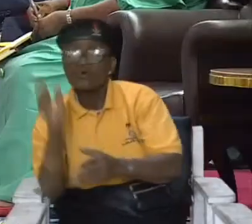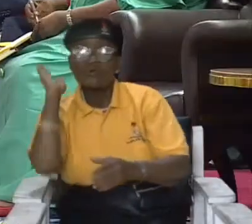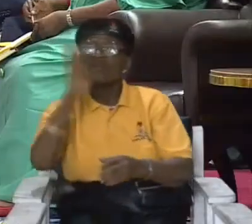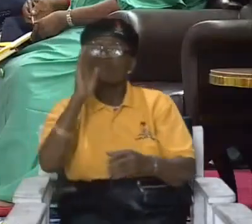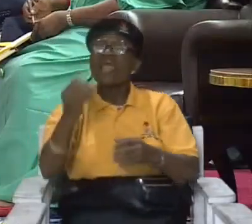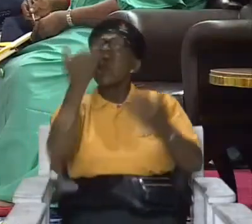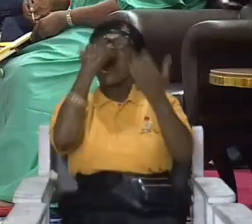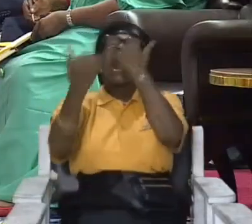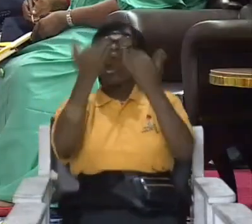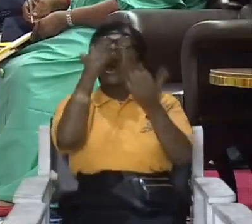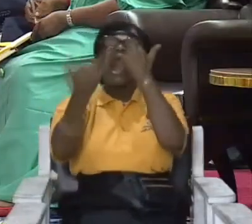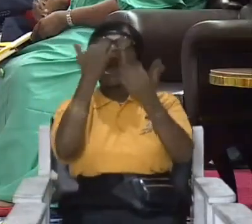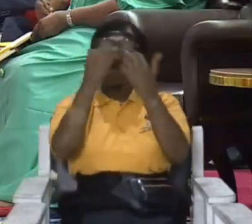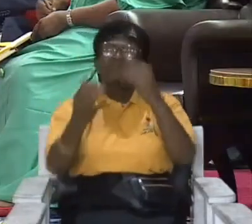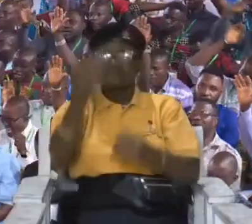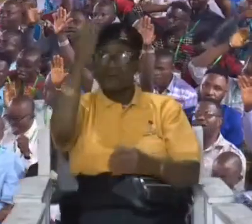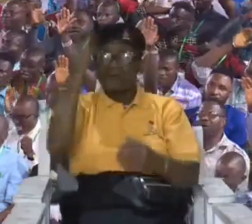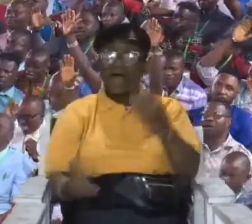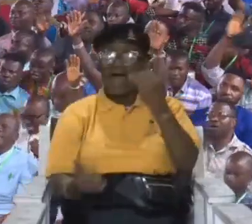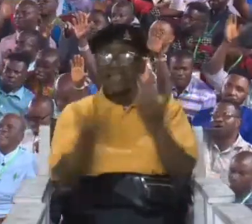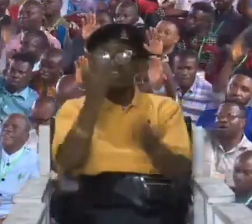fire.